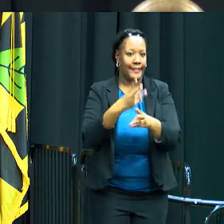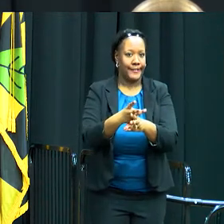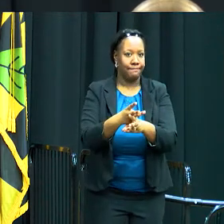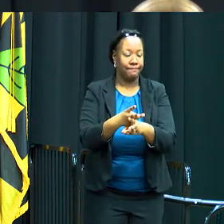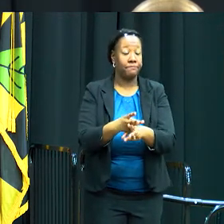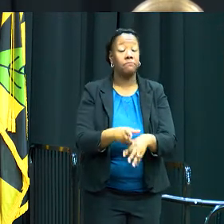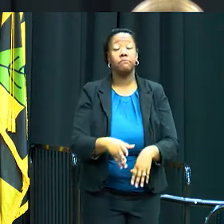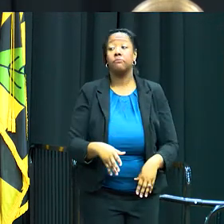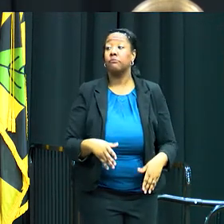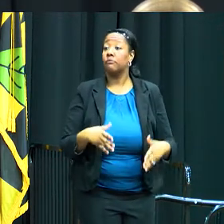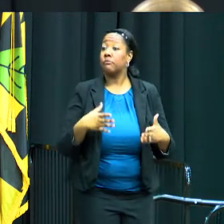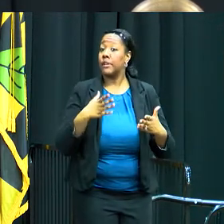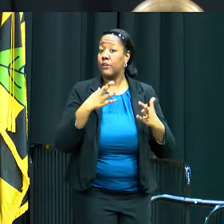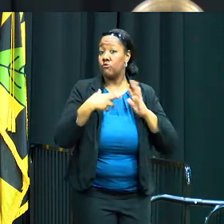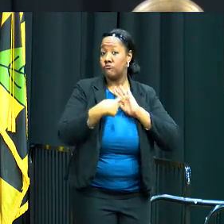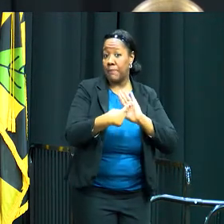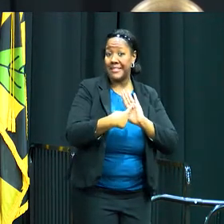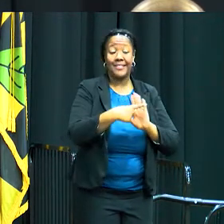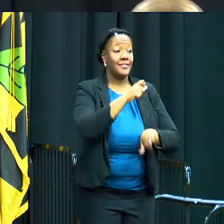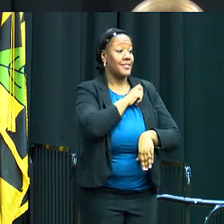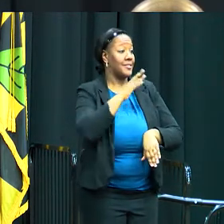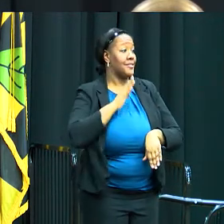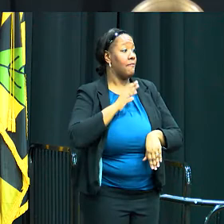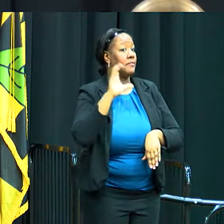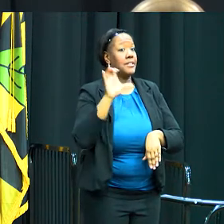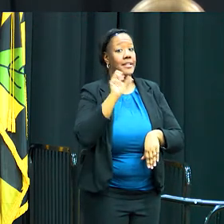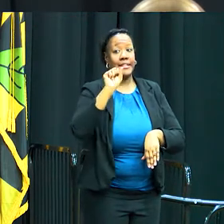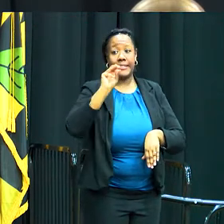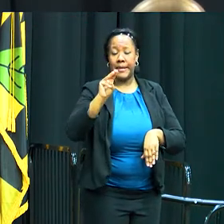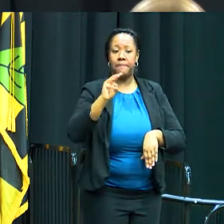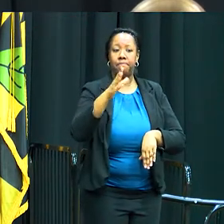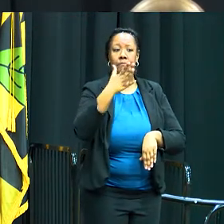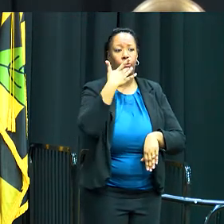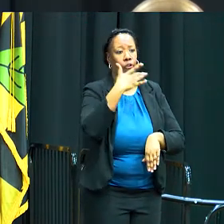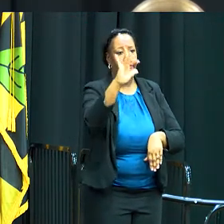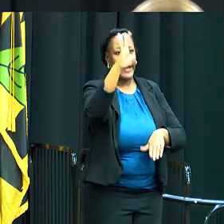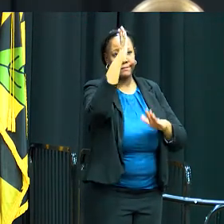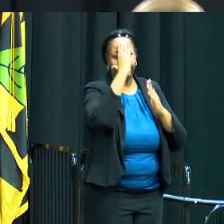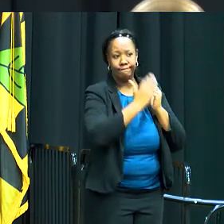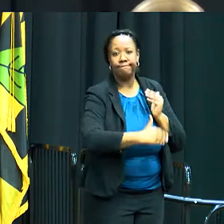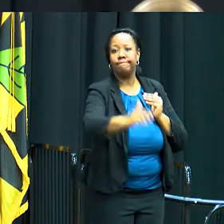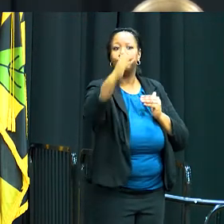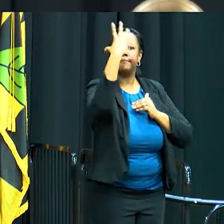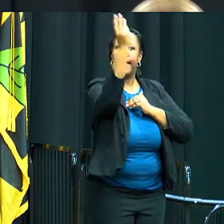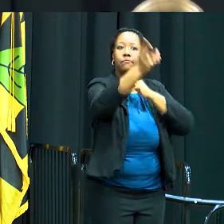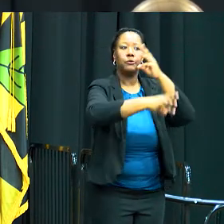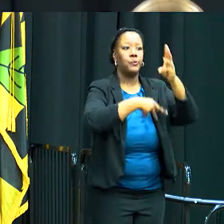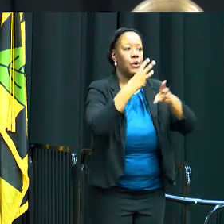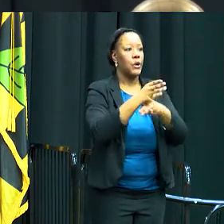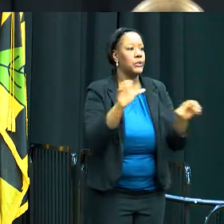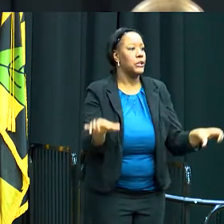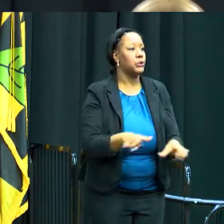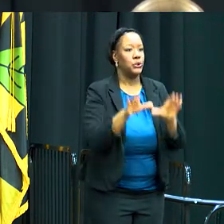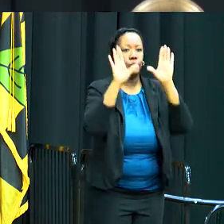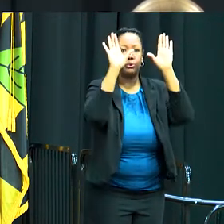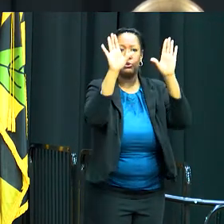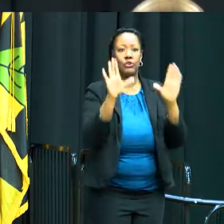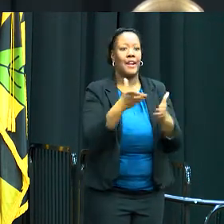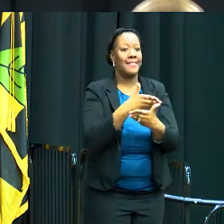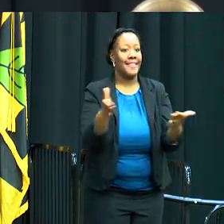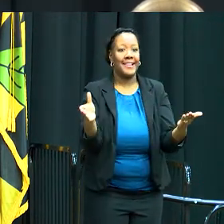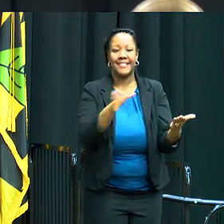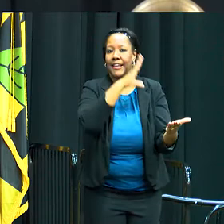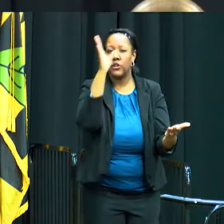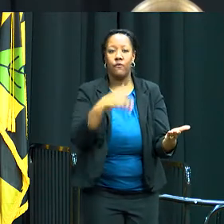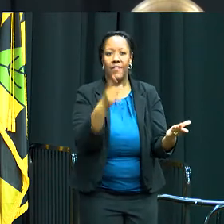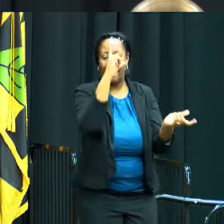of the faculty at CSM, we wish you all the best as you go out into the world and do great things like you never dreamed of doing